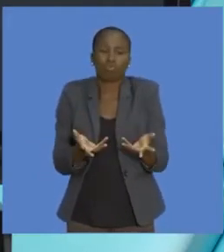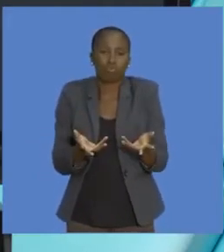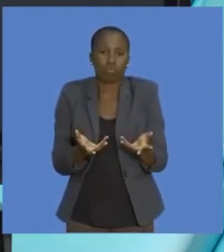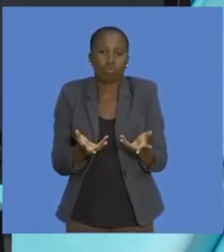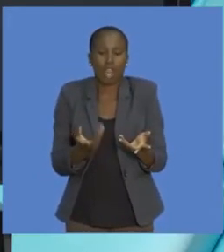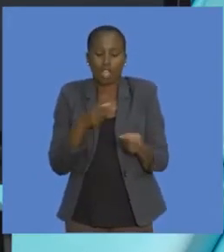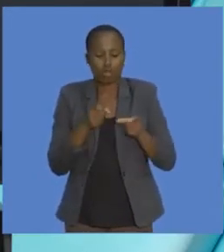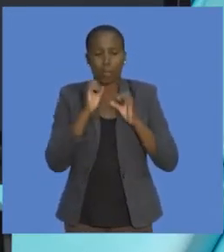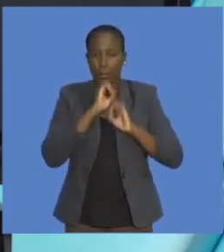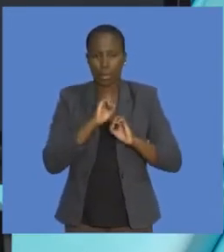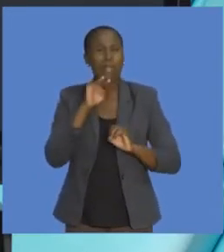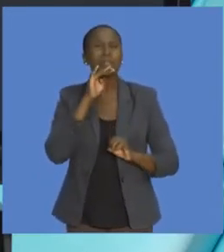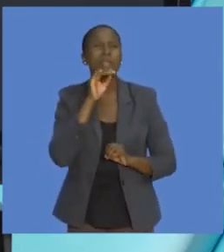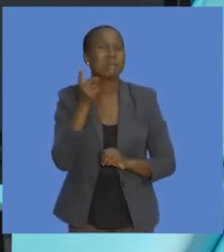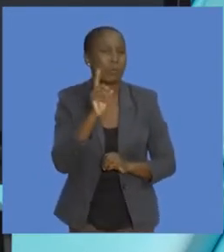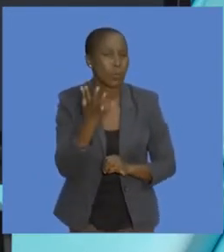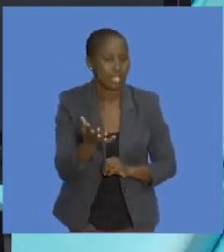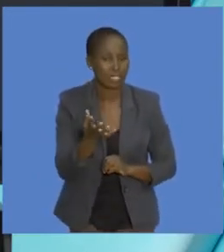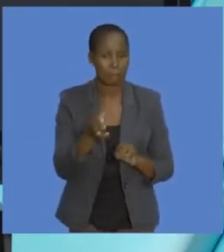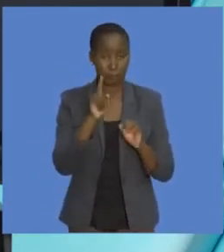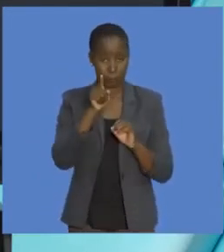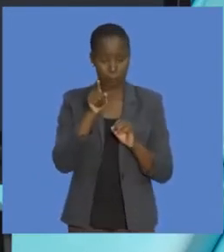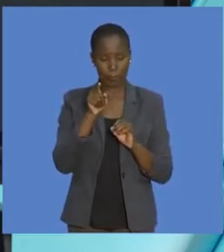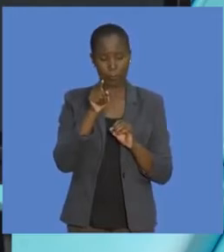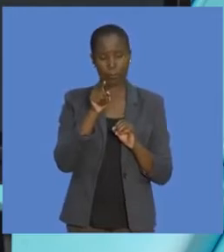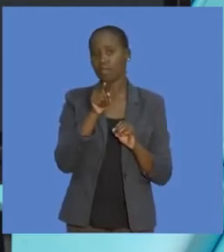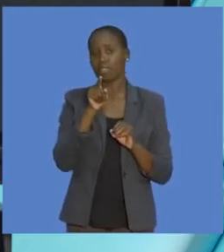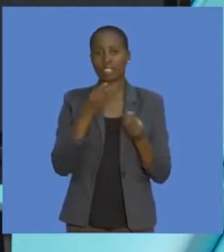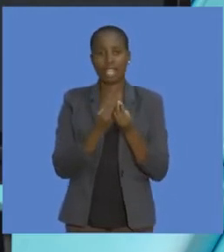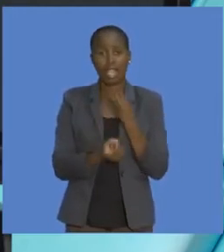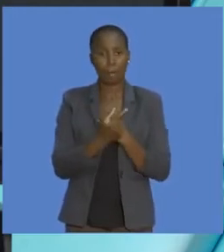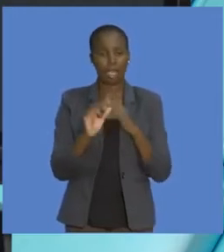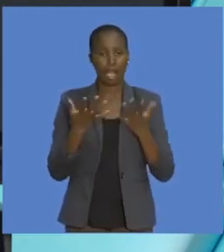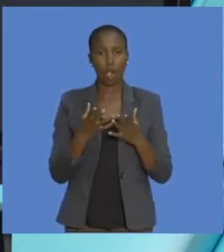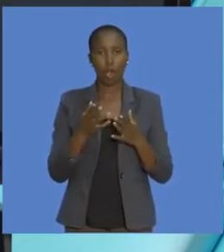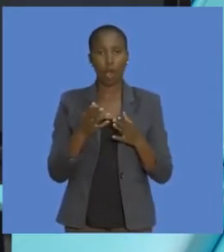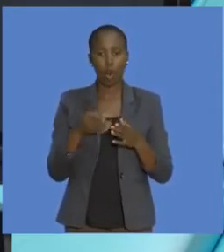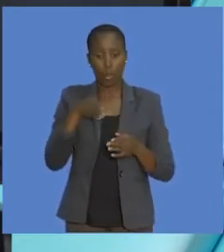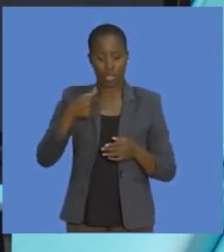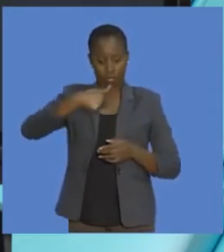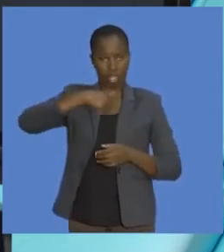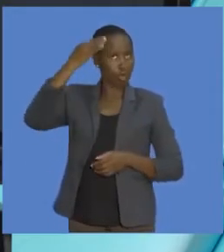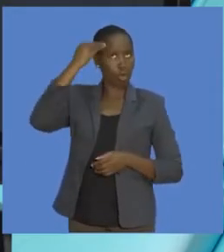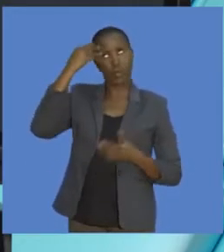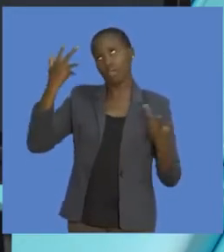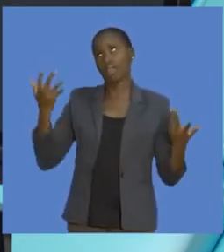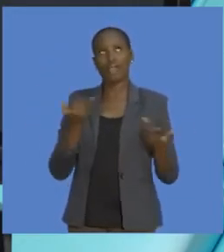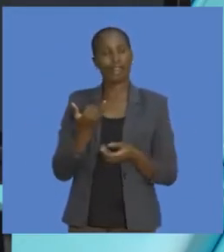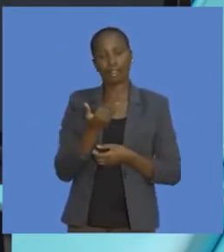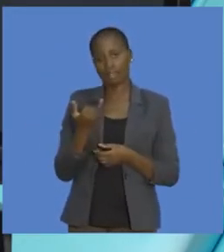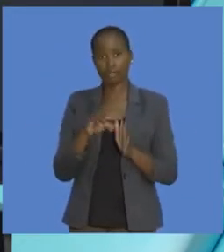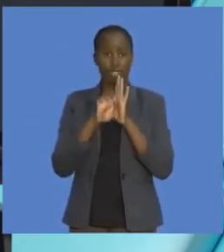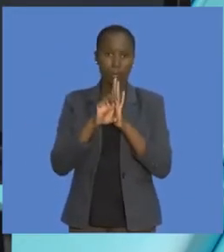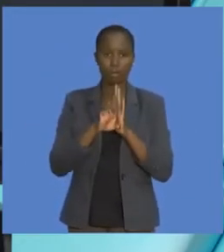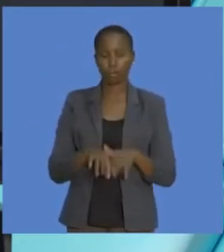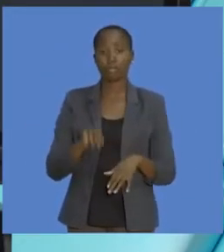essentially means that these processes occur without our conscious control, meaning that if the body